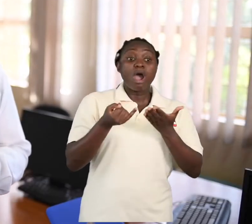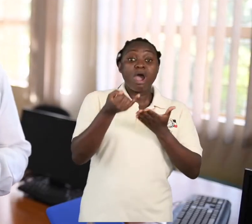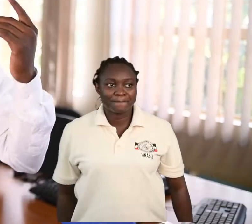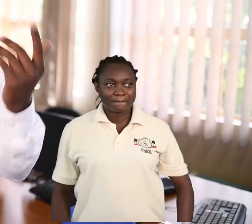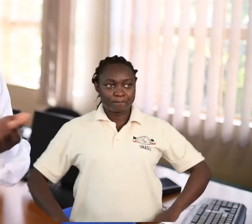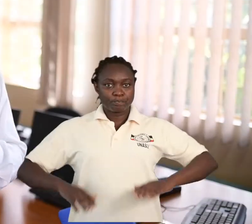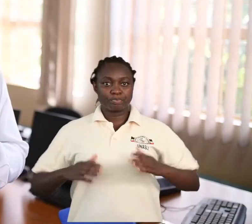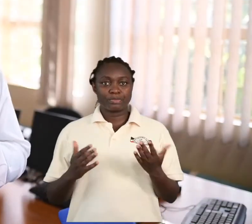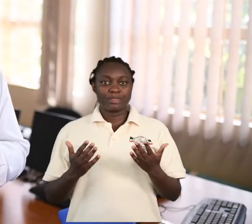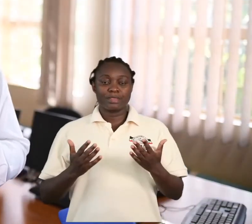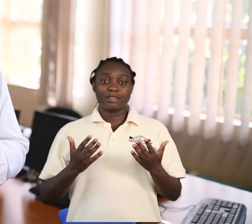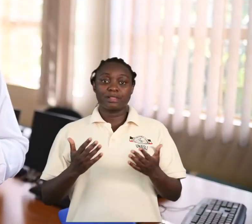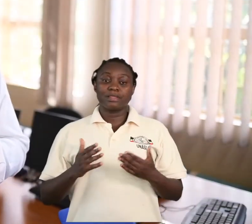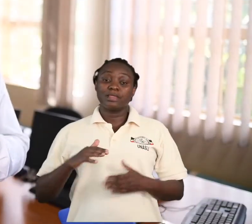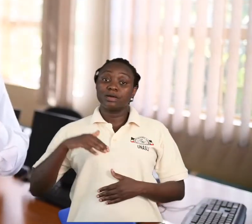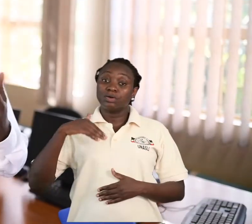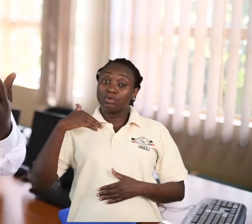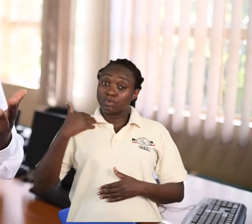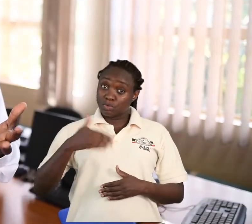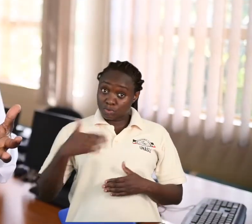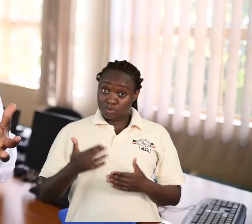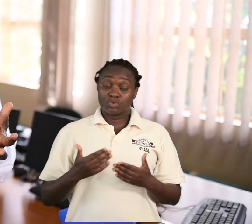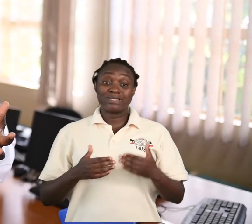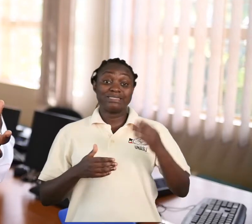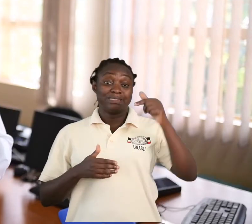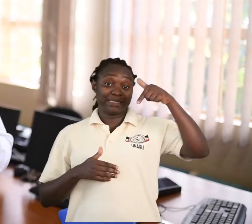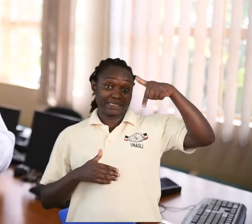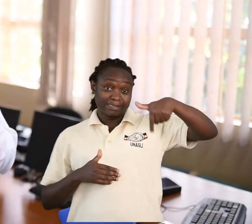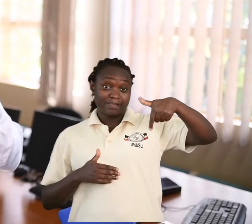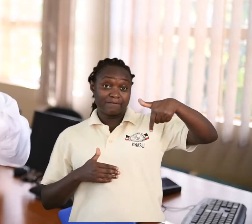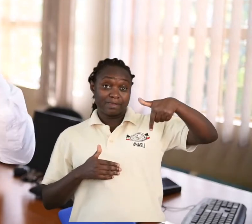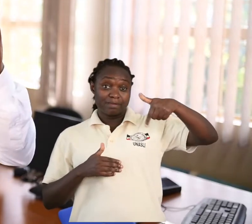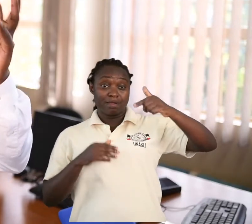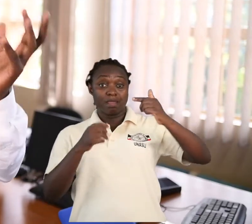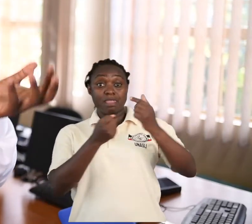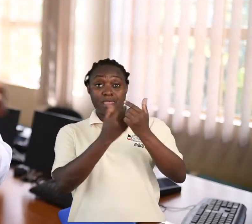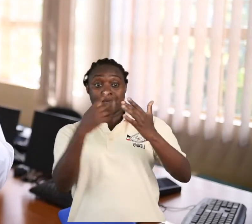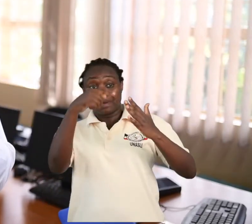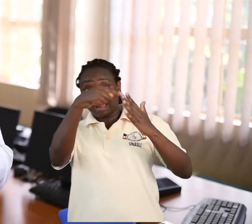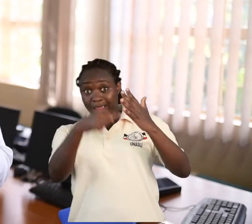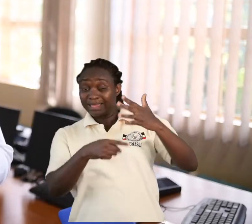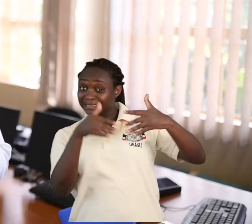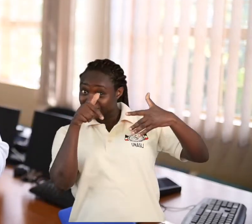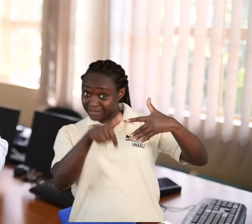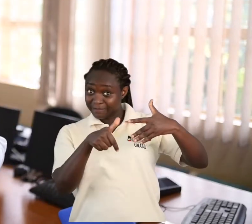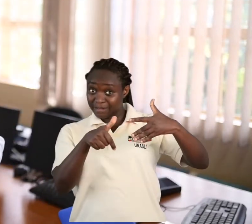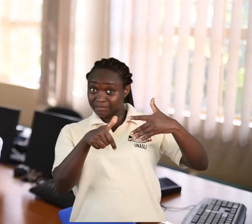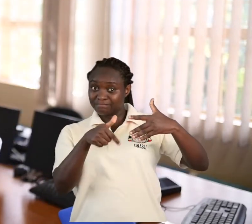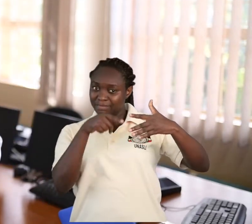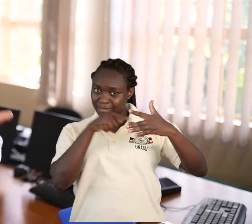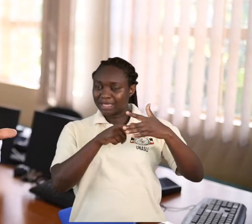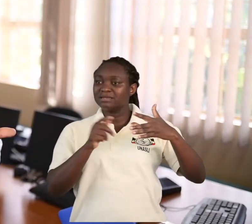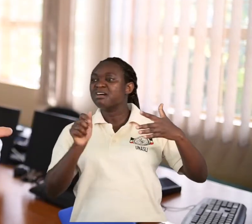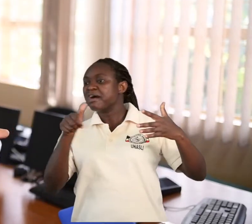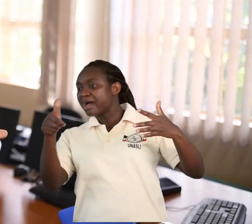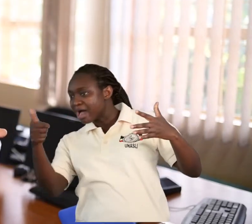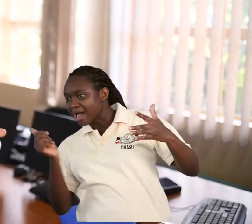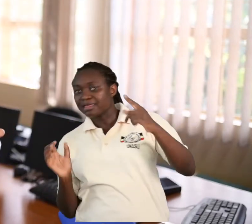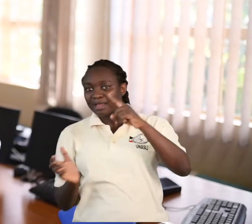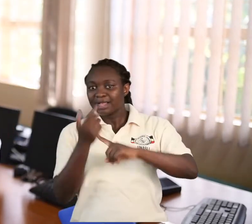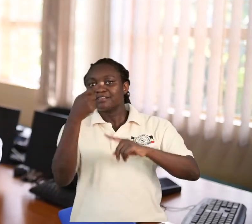Arabs. There are basically 7 numerals from which all the other Roman numbers can be